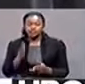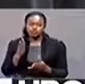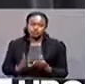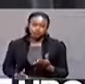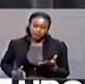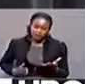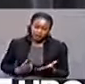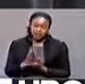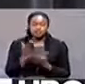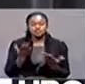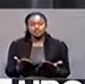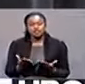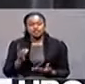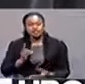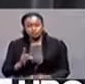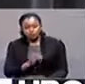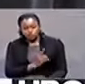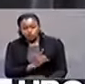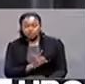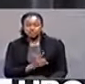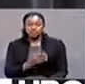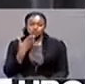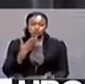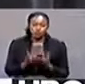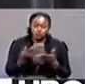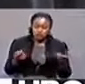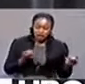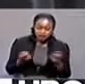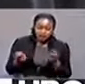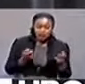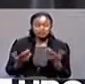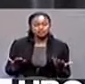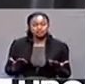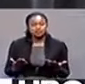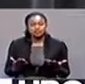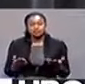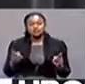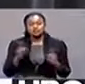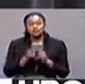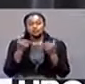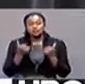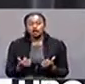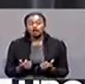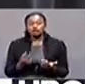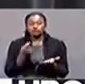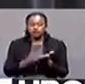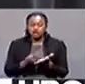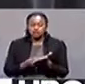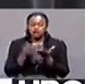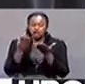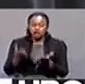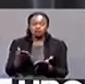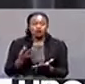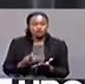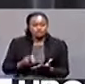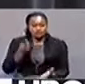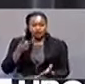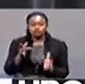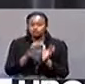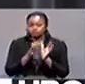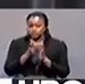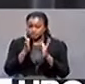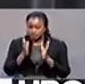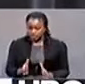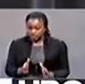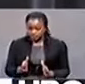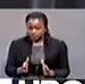democracy and good governance, and now that Uganda stands on the value of Christianity,